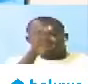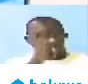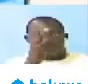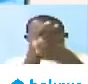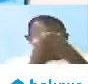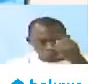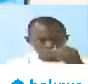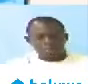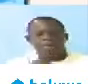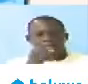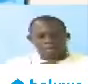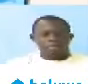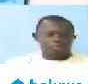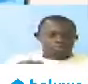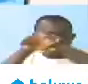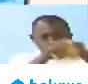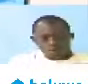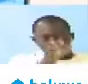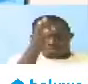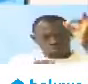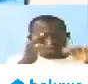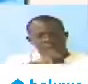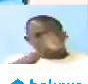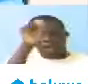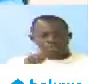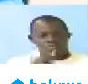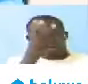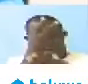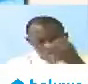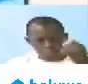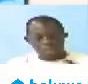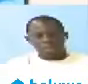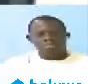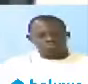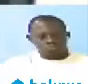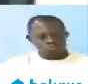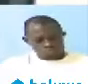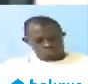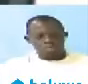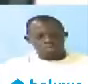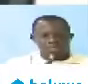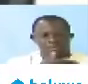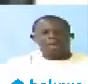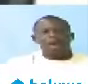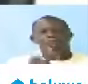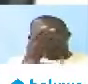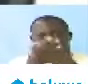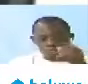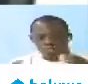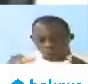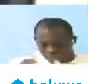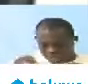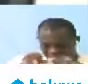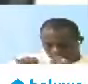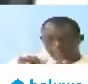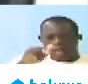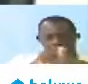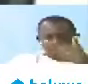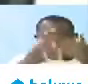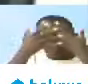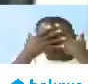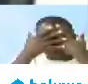both tried and sentenced. Yes. You both spent time together at the prisons.